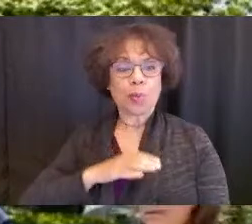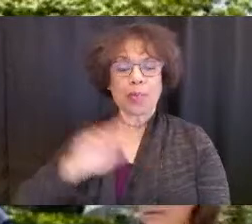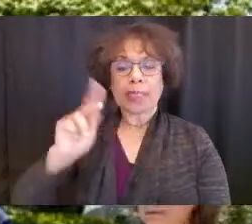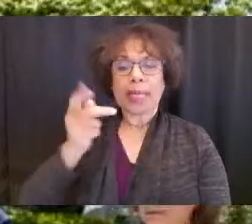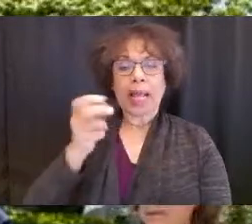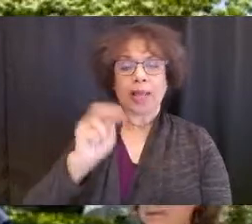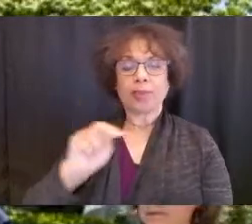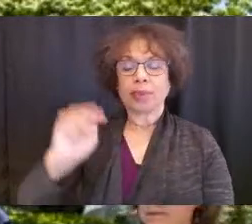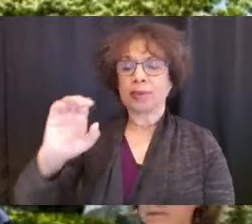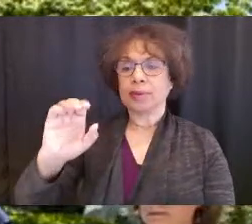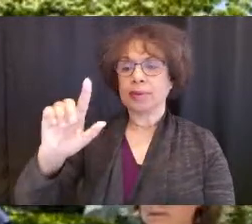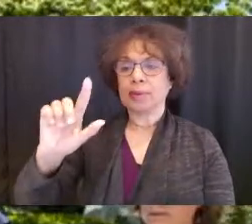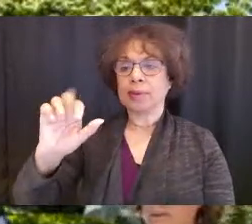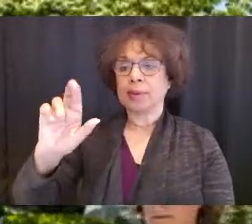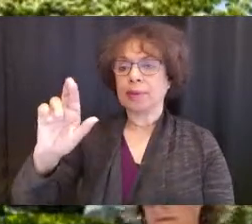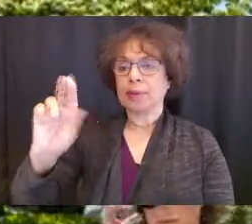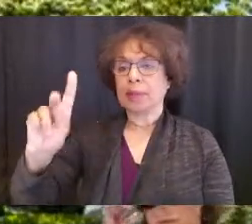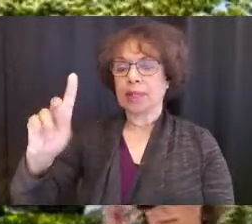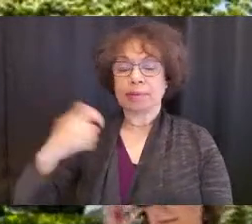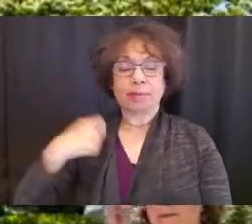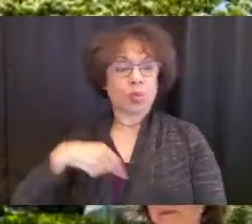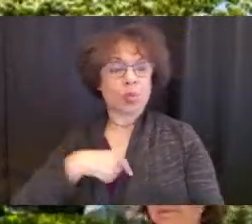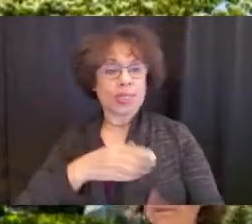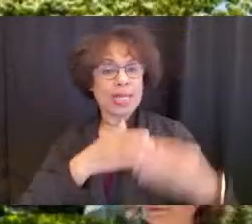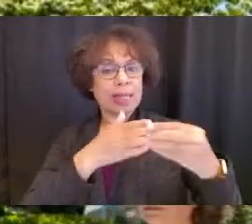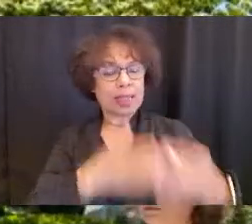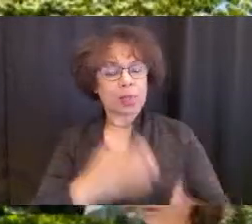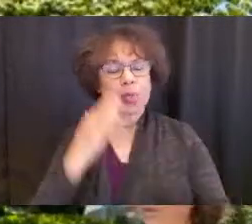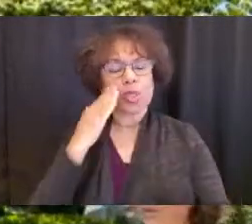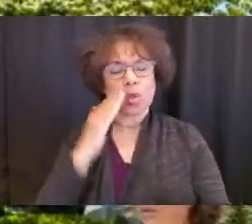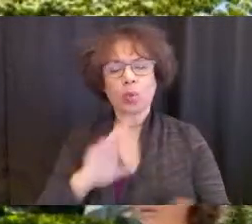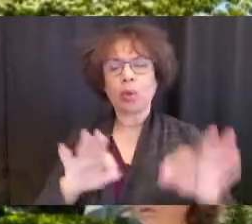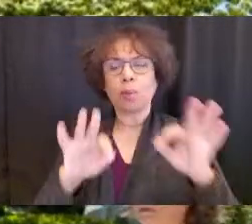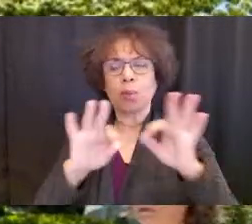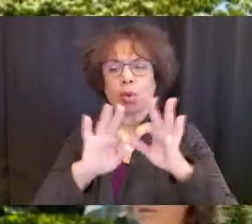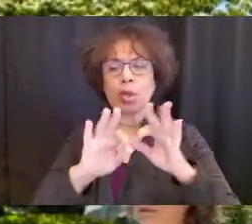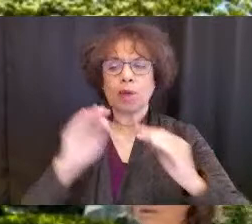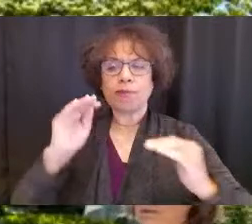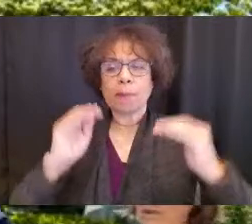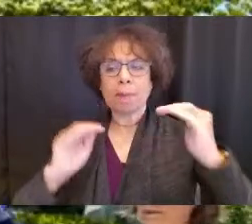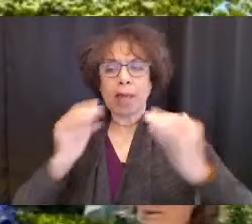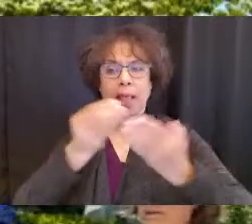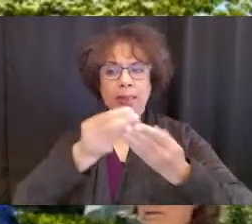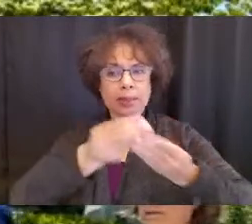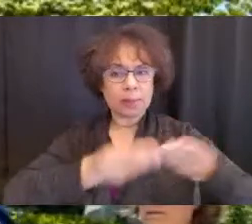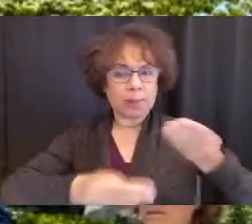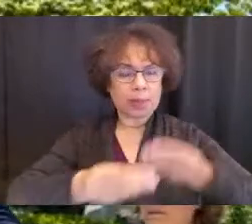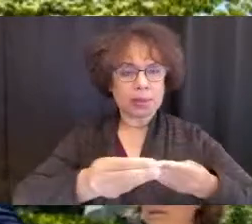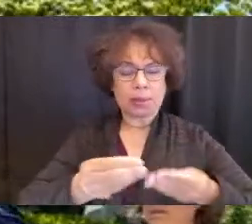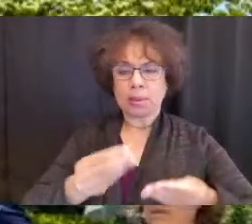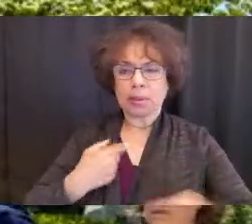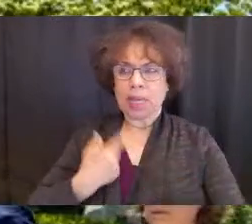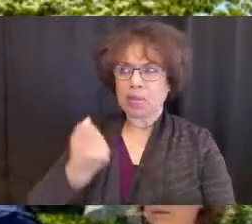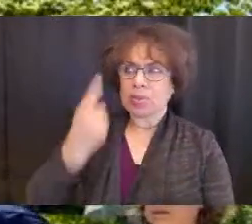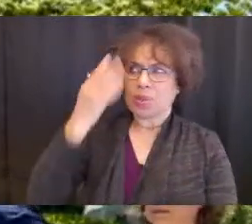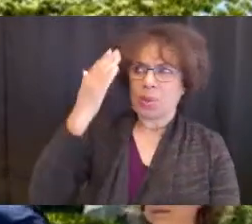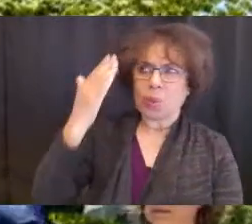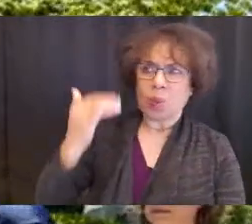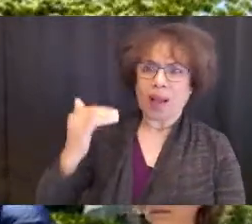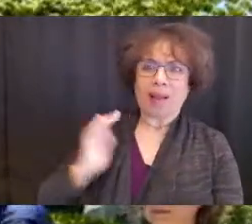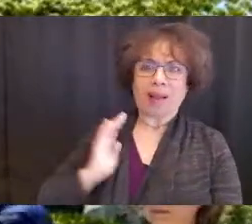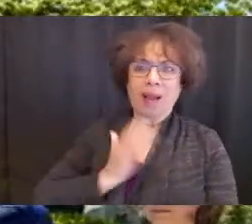As a mayor and municipal leader, we all know the importance of a balanced budget. So I can't fathom why our government would want to default on its own